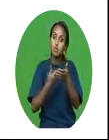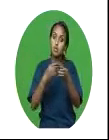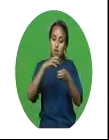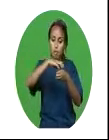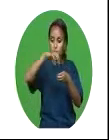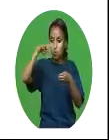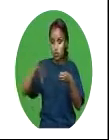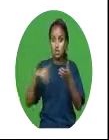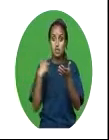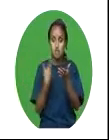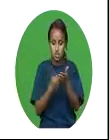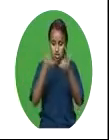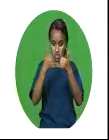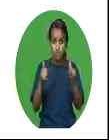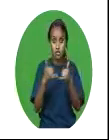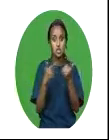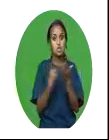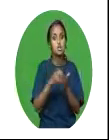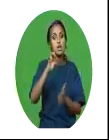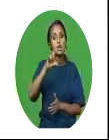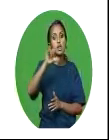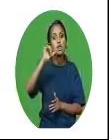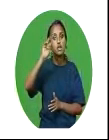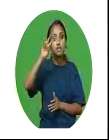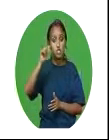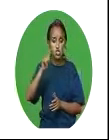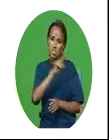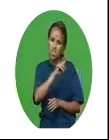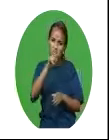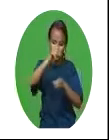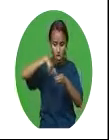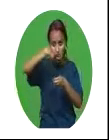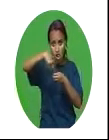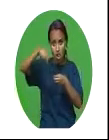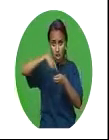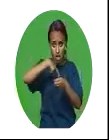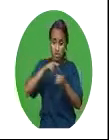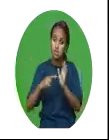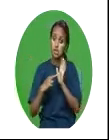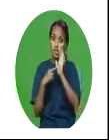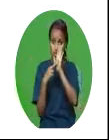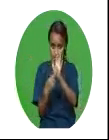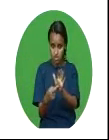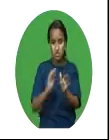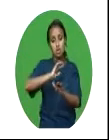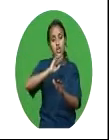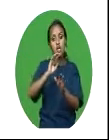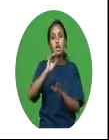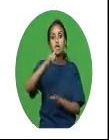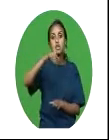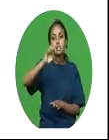these divisions in the elevation. Each line in the elevation represents a